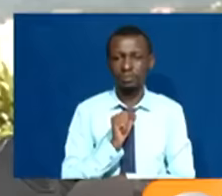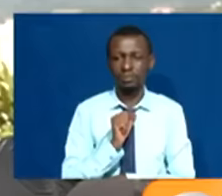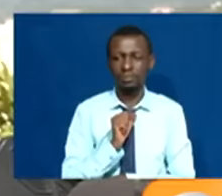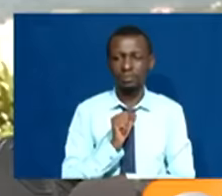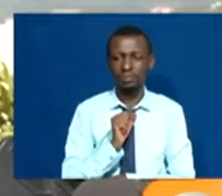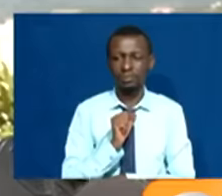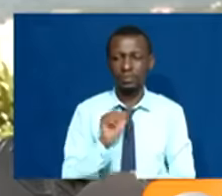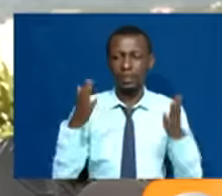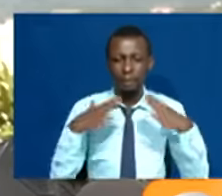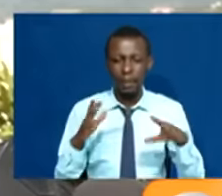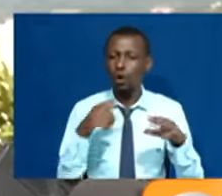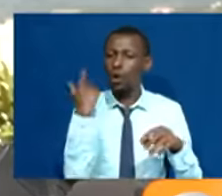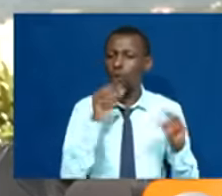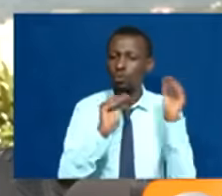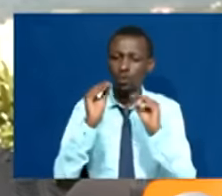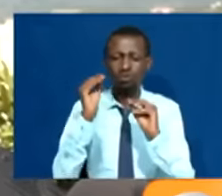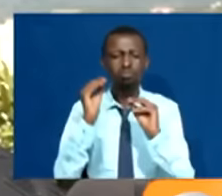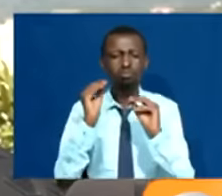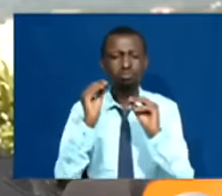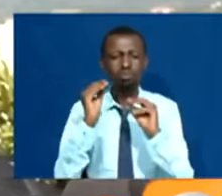isolated the people who had taken that case to court